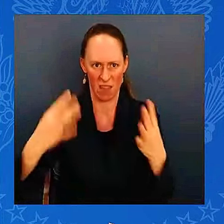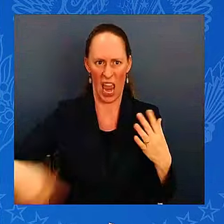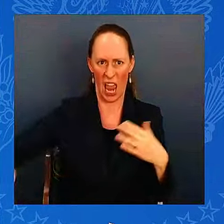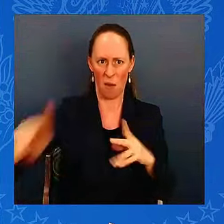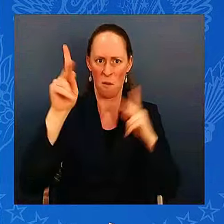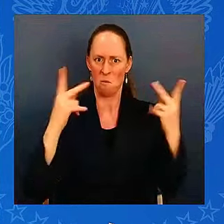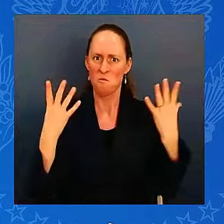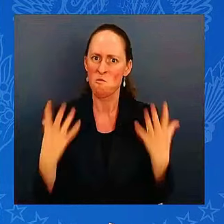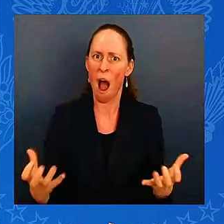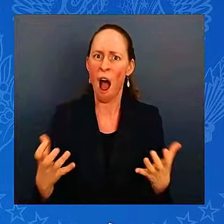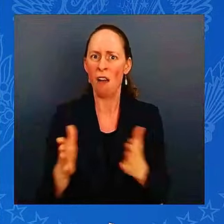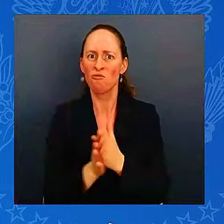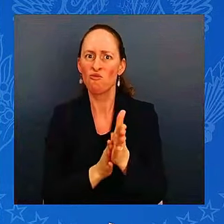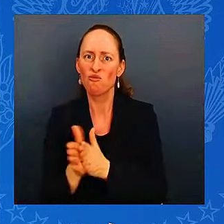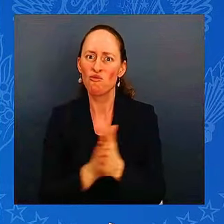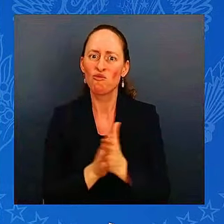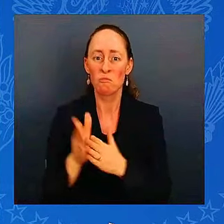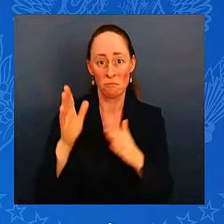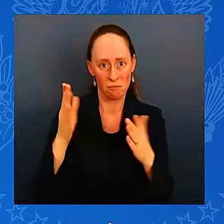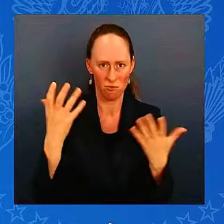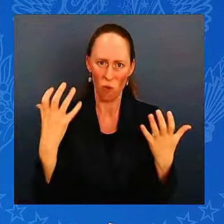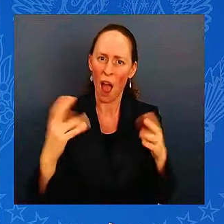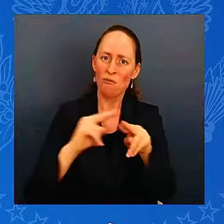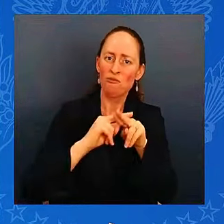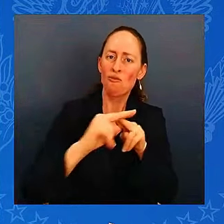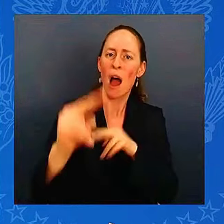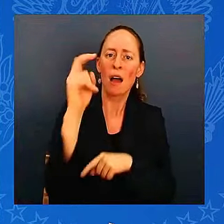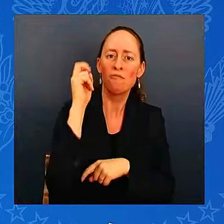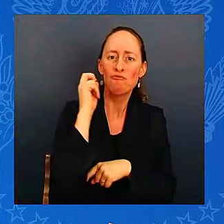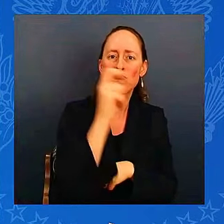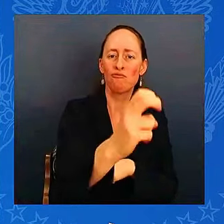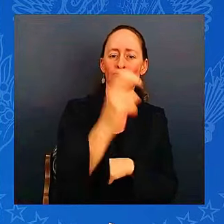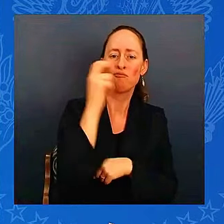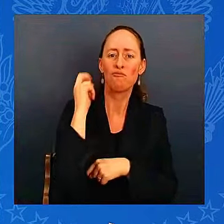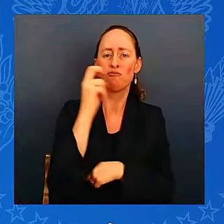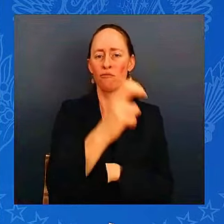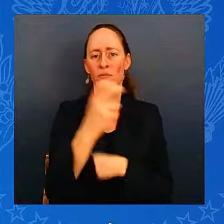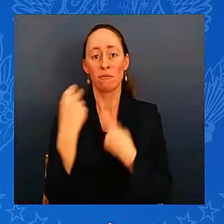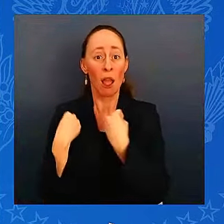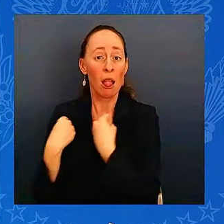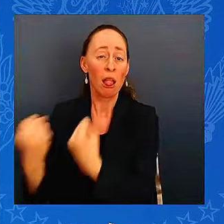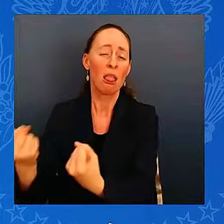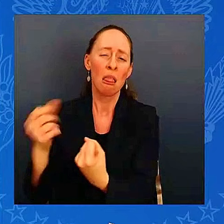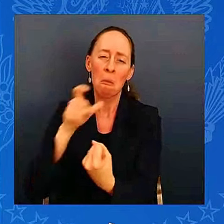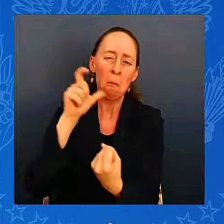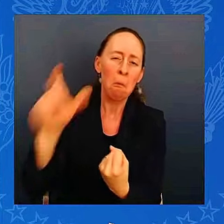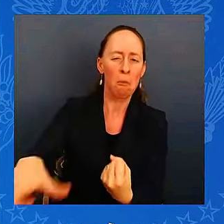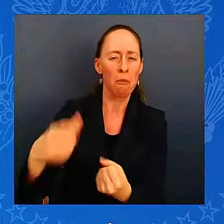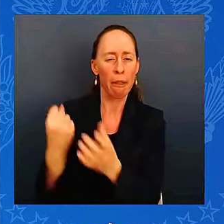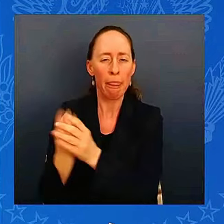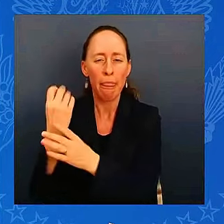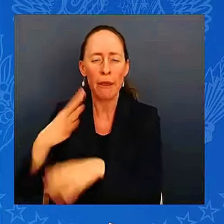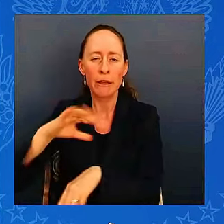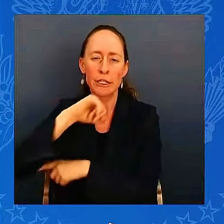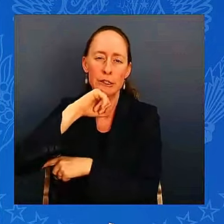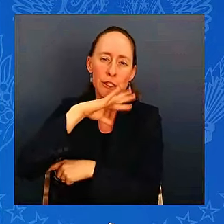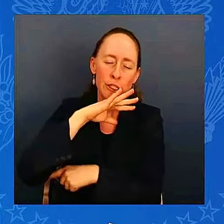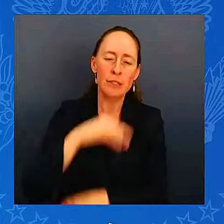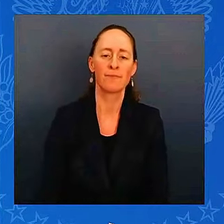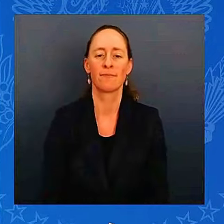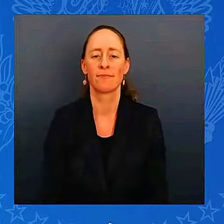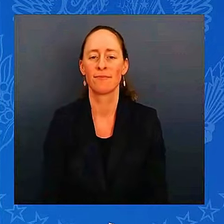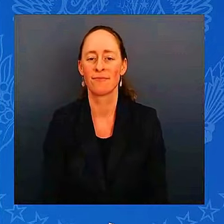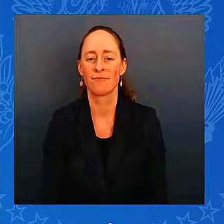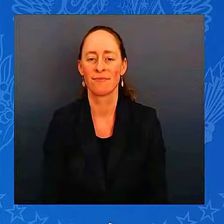less pollution than driving the same distance. And we now have tools to lower emissions from building materials. For the first